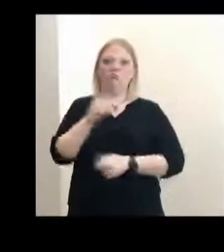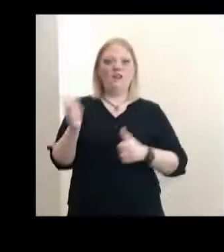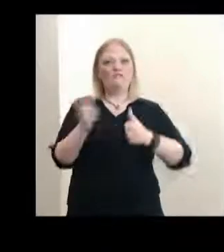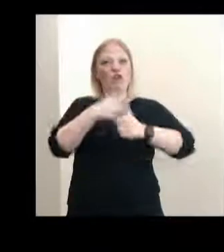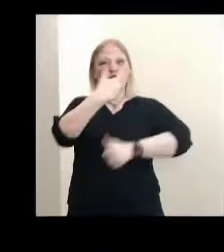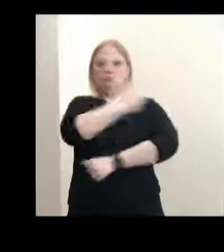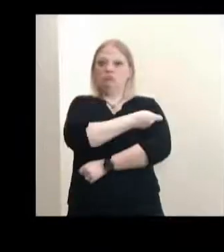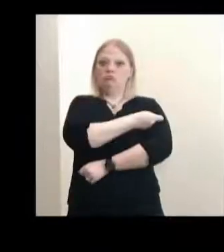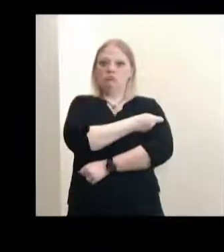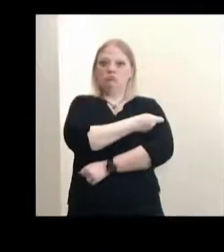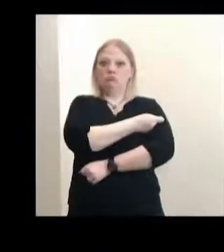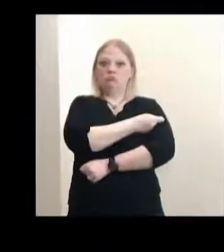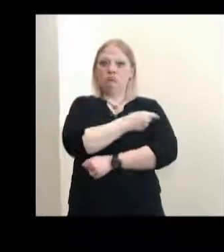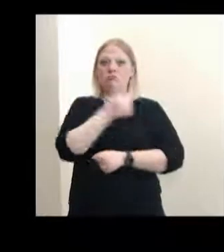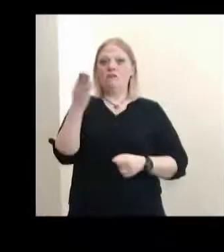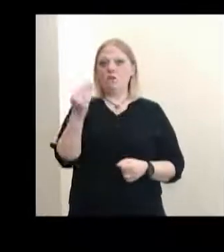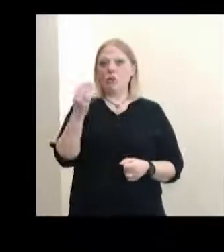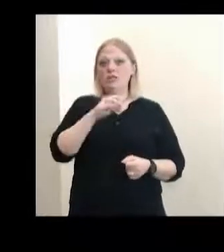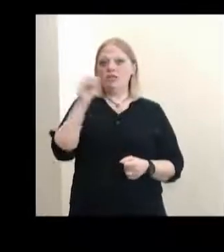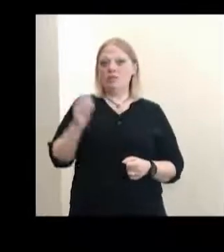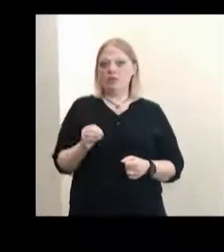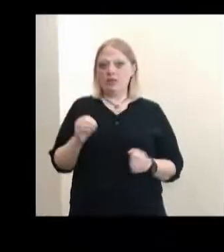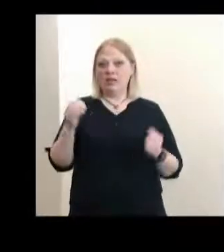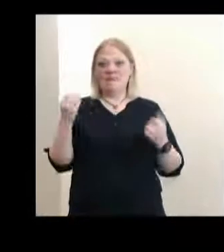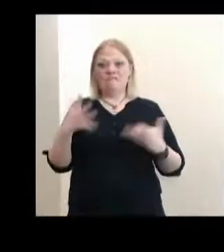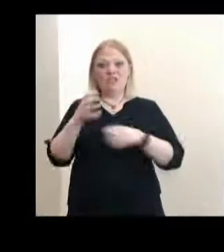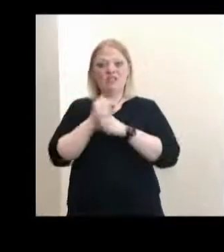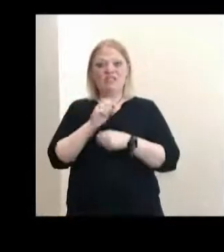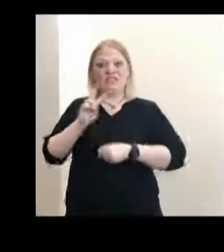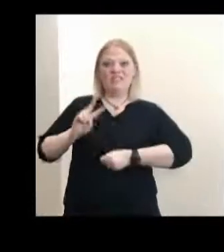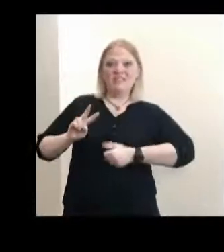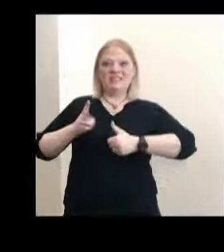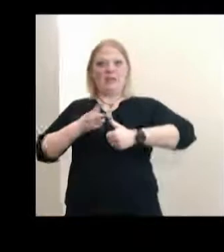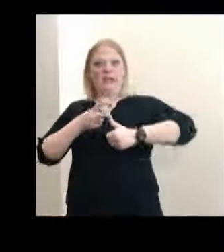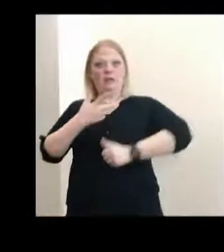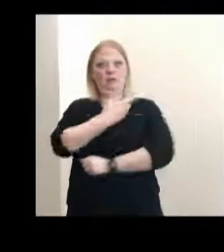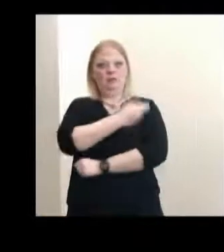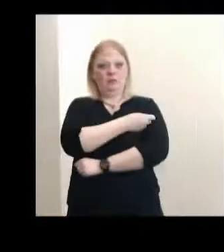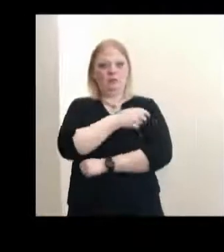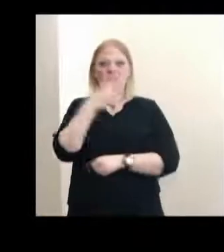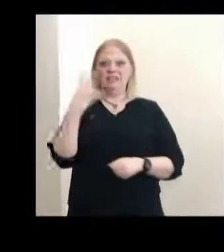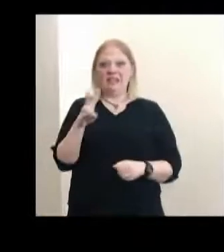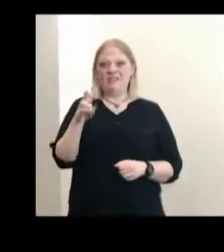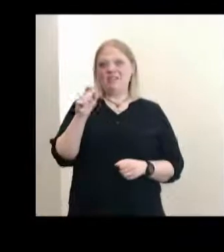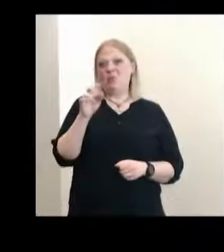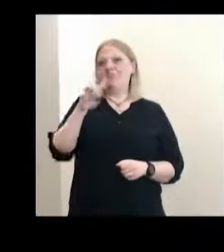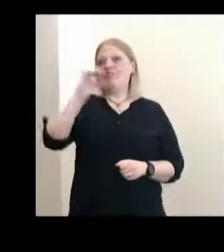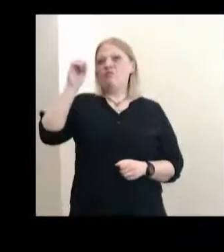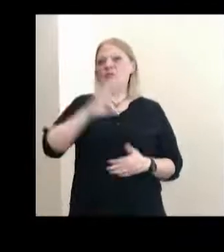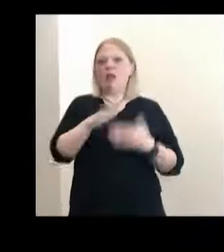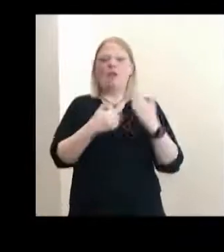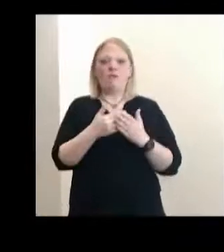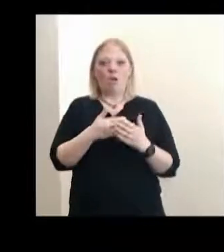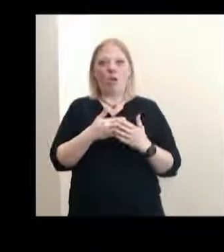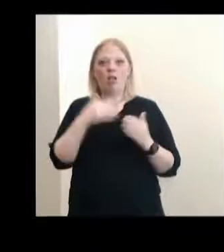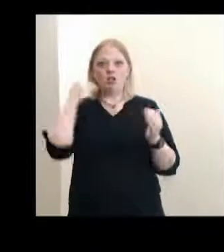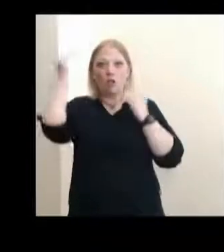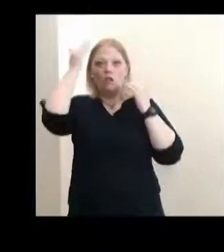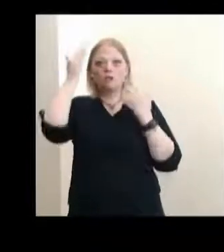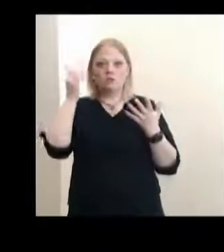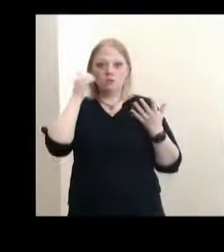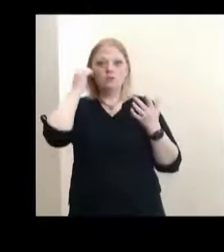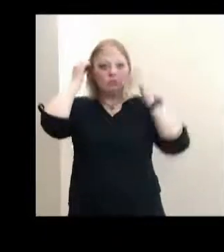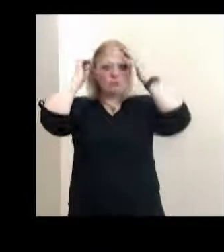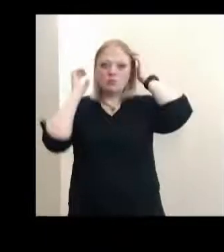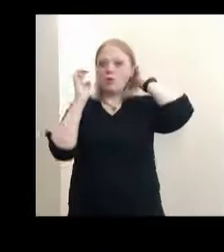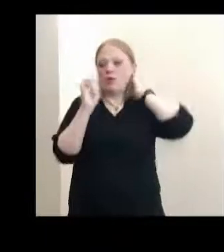of the vaccine, and 14% have received a second dose, which is about 17.7% of all adults. And as part of